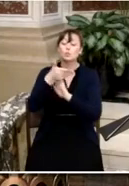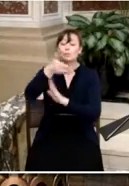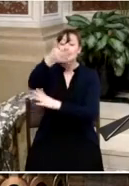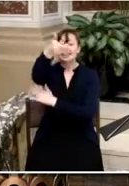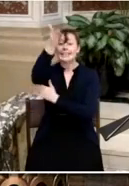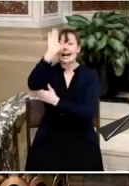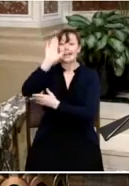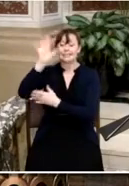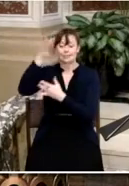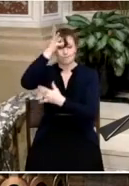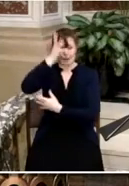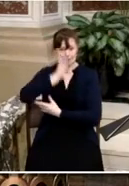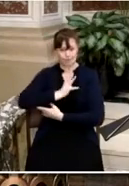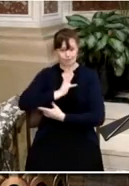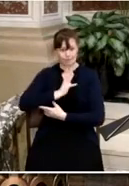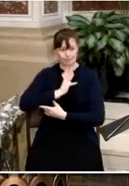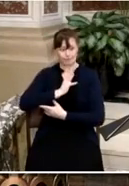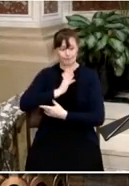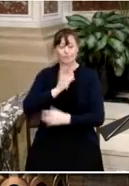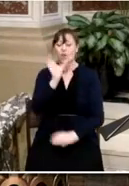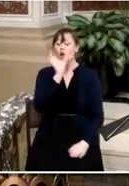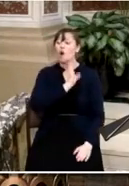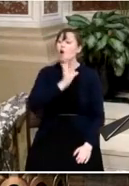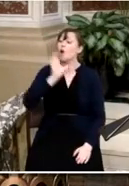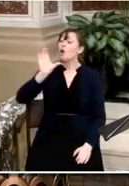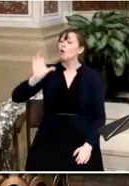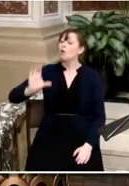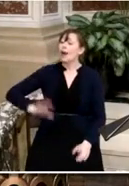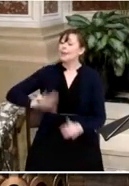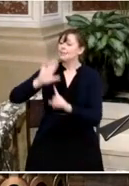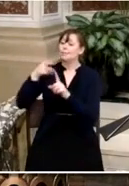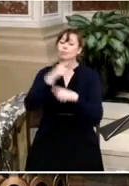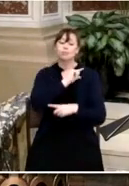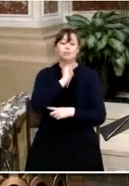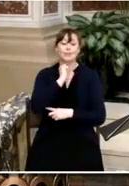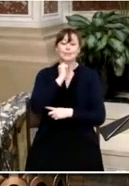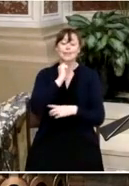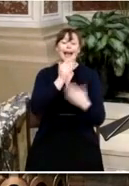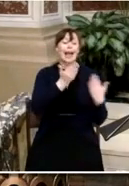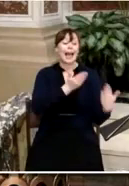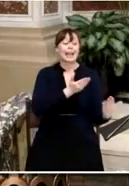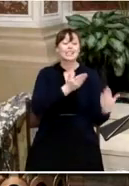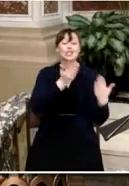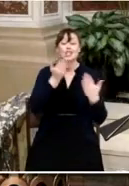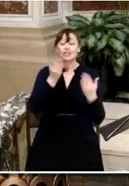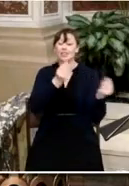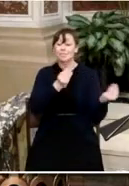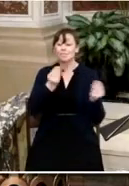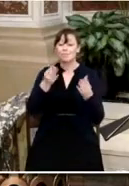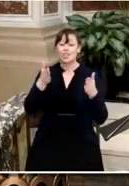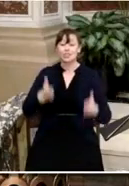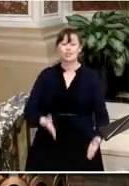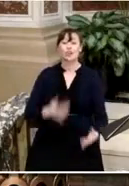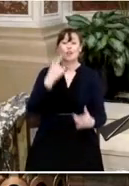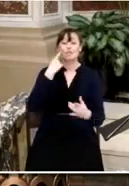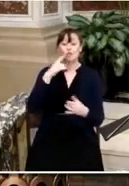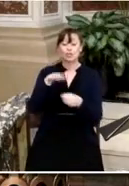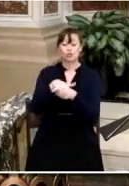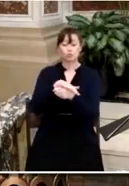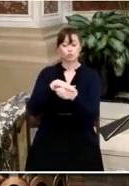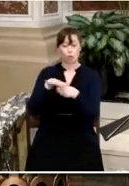men, Christ's priests, and servant ministers of this local